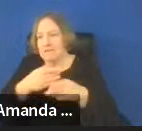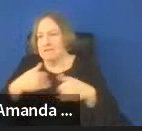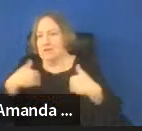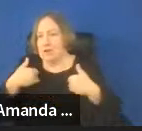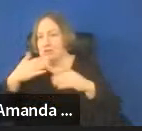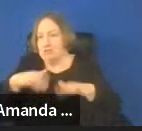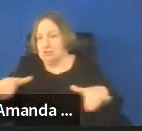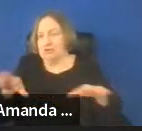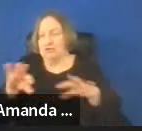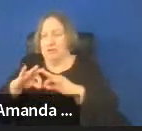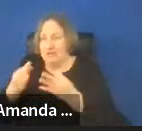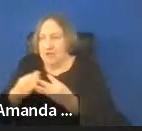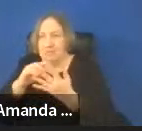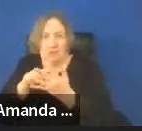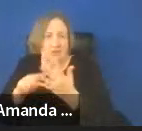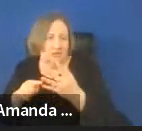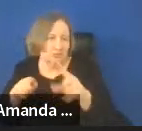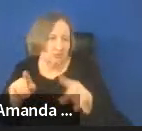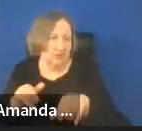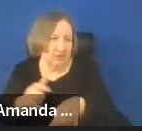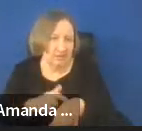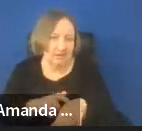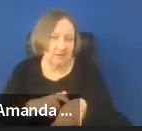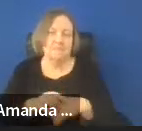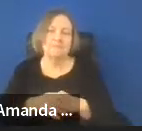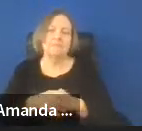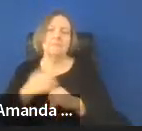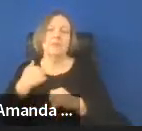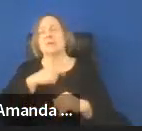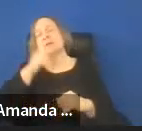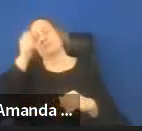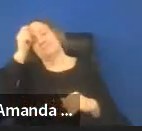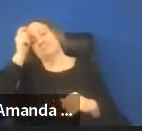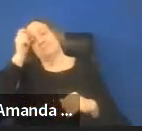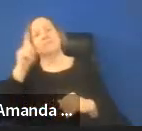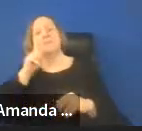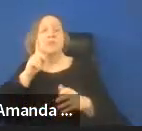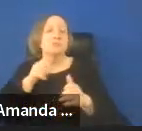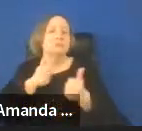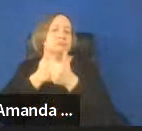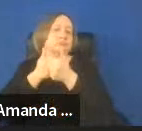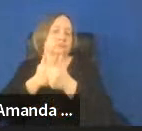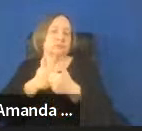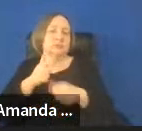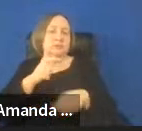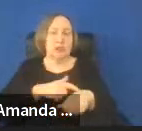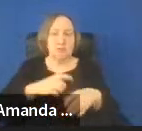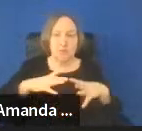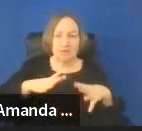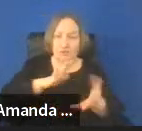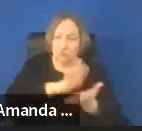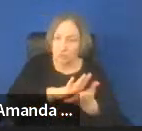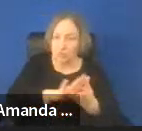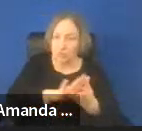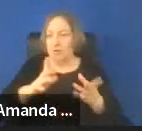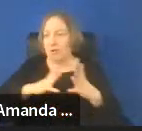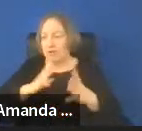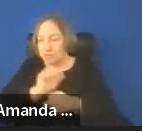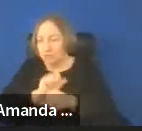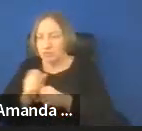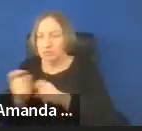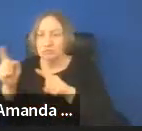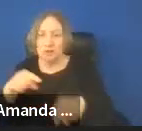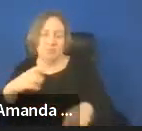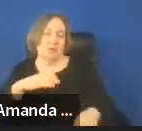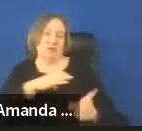family members during these times. We know that it's very hard to take time off of school or work to come to